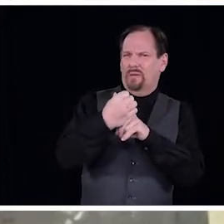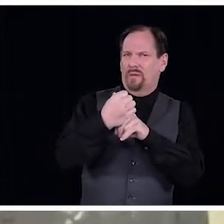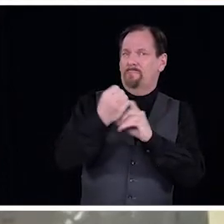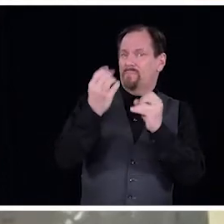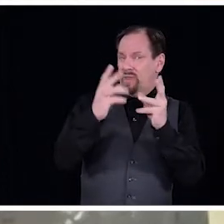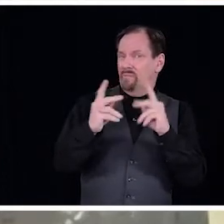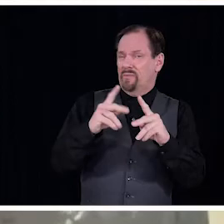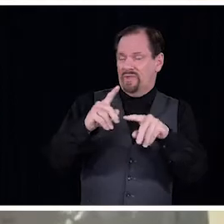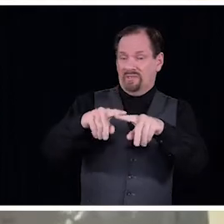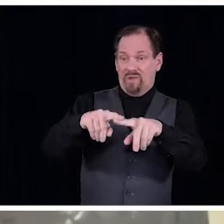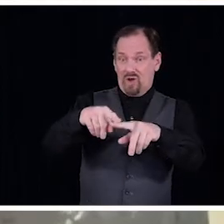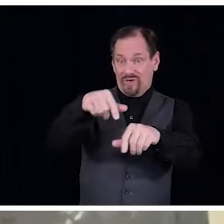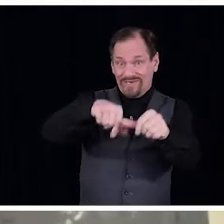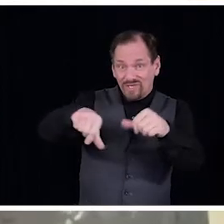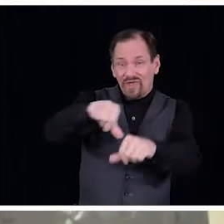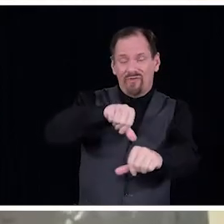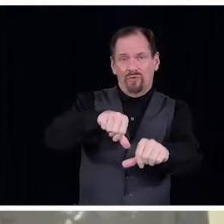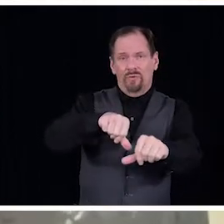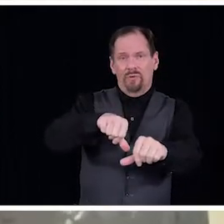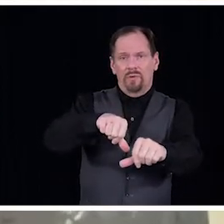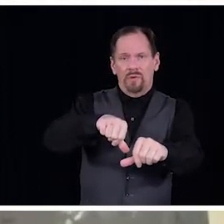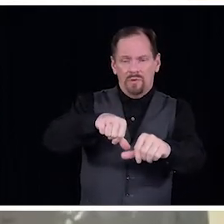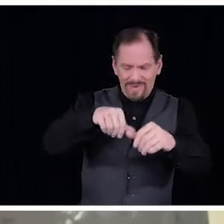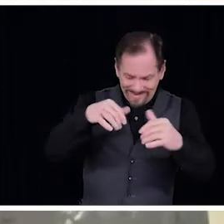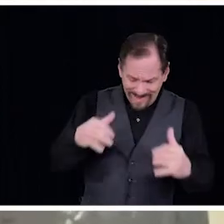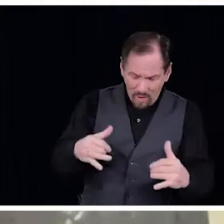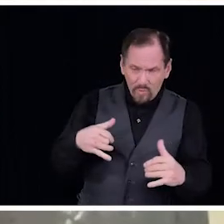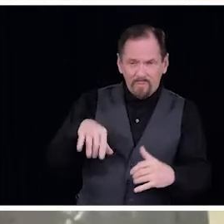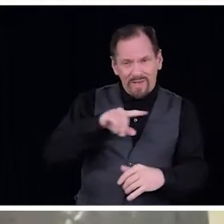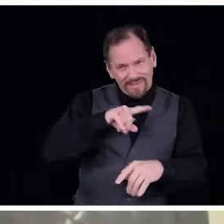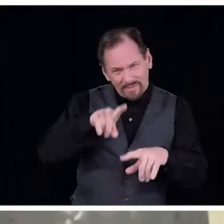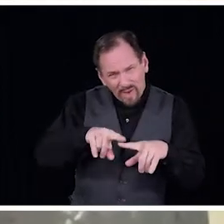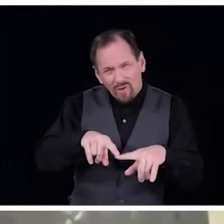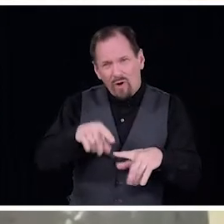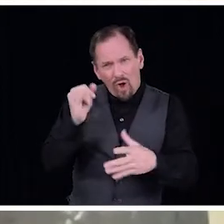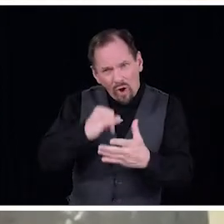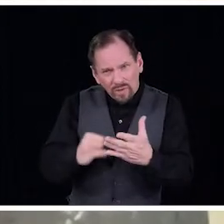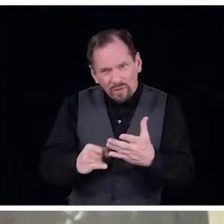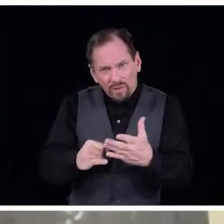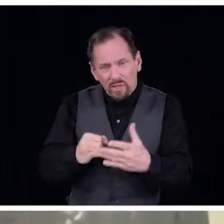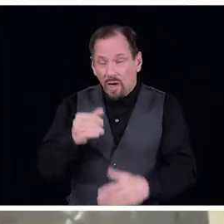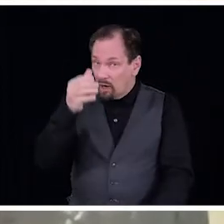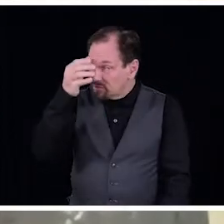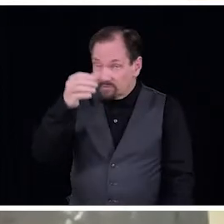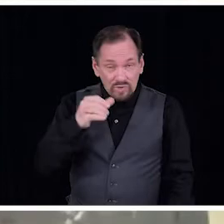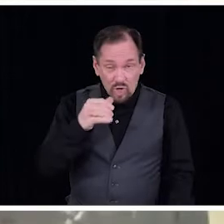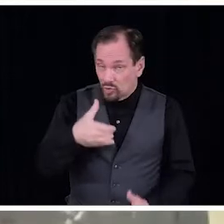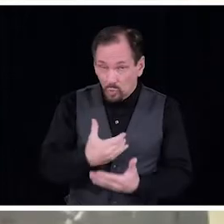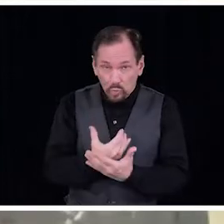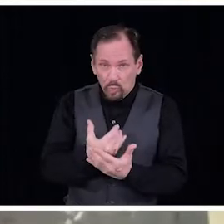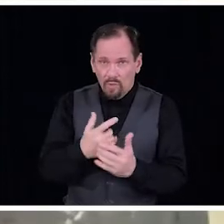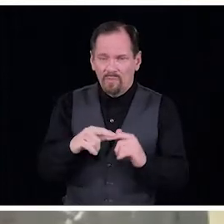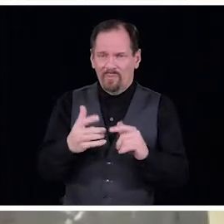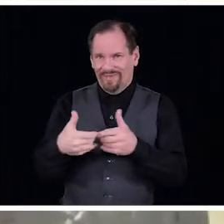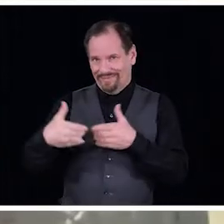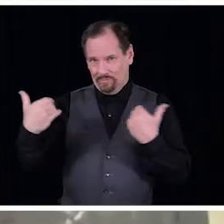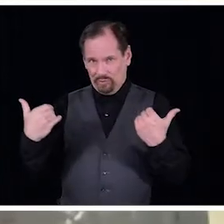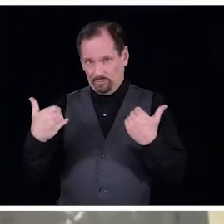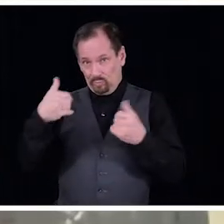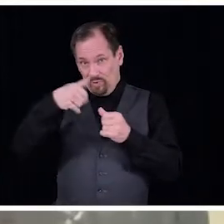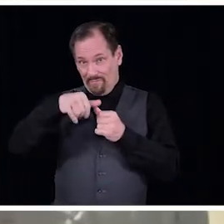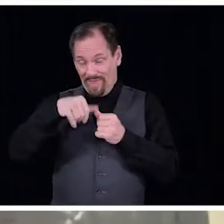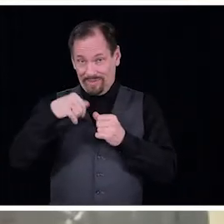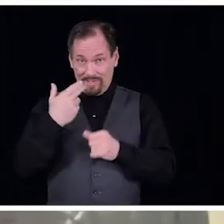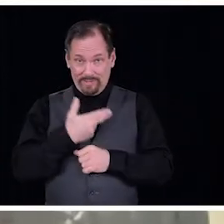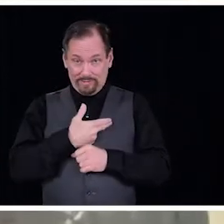for. This concept is not new, but being separated has reminded us of it, and that in and of itself is